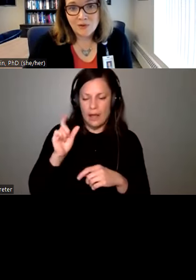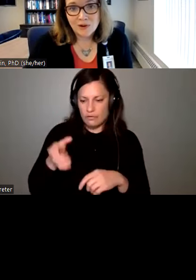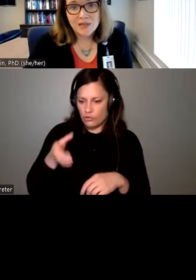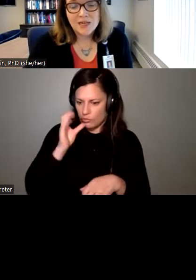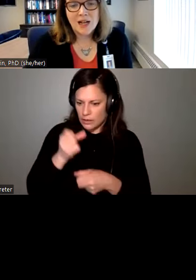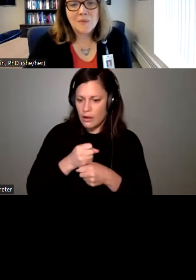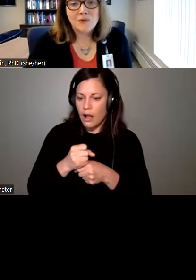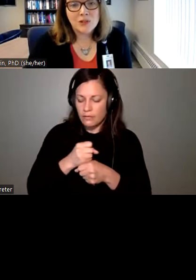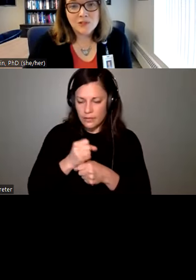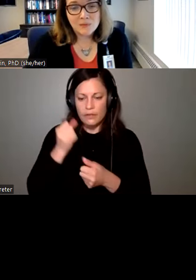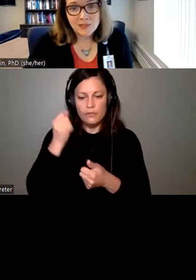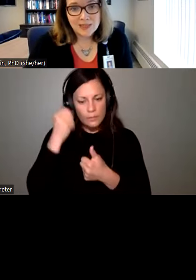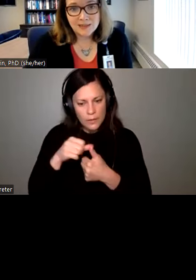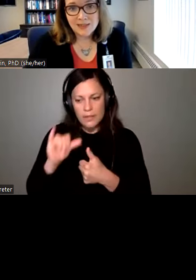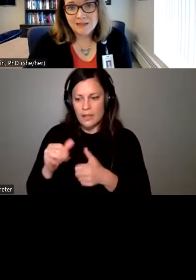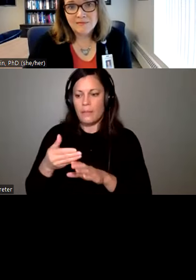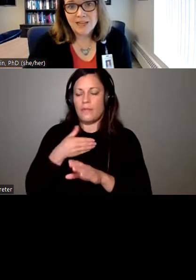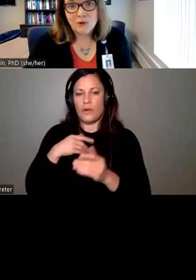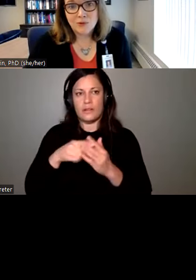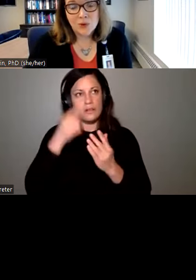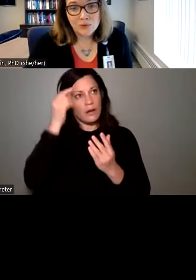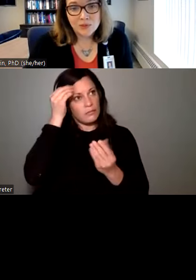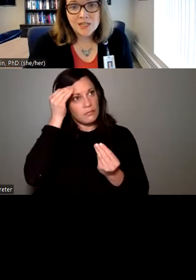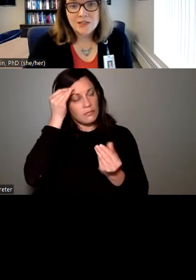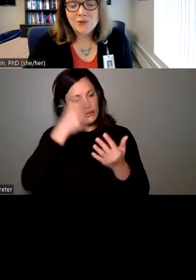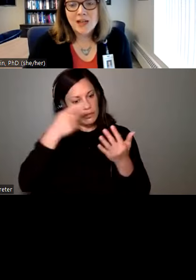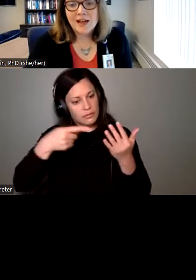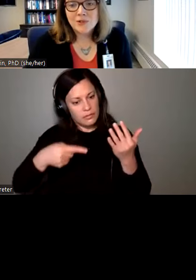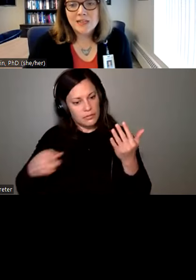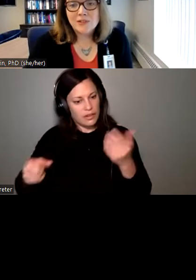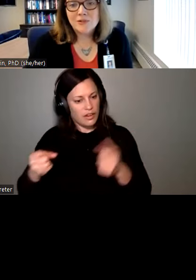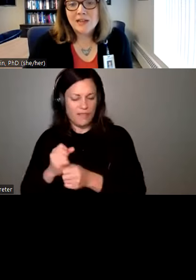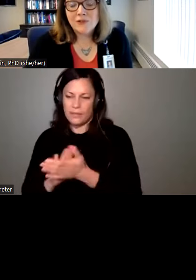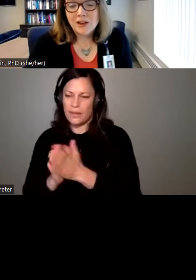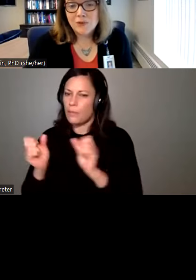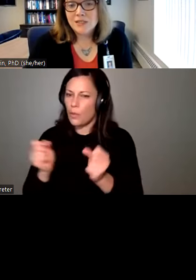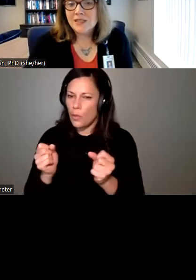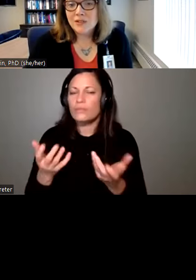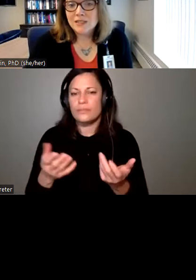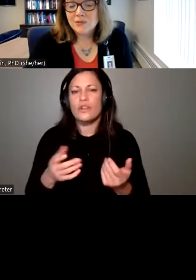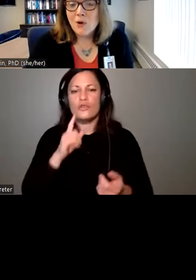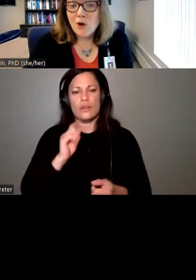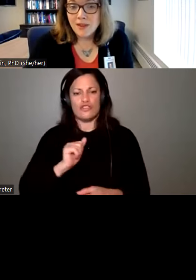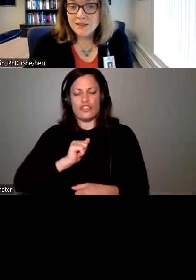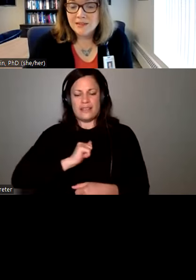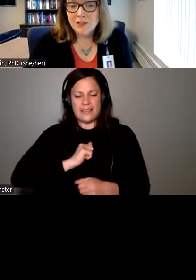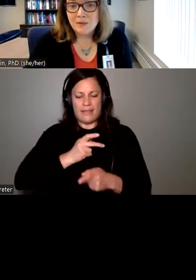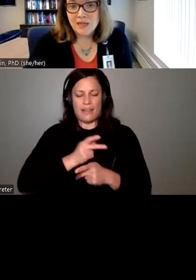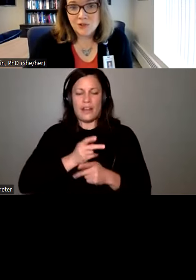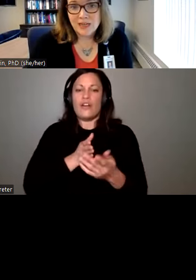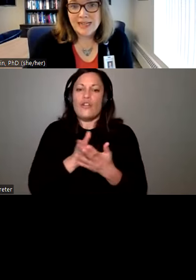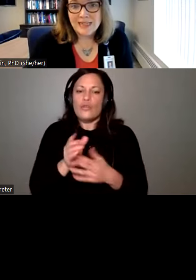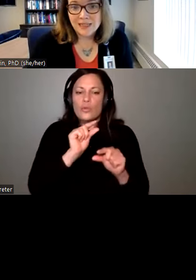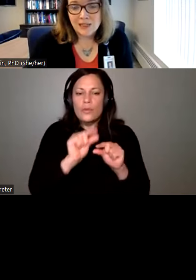kitchen counter before you start multitasking and it grows cold. So to actually do self-care through a series of small things that can